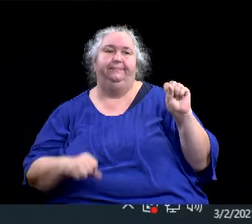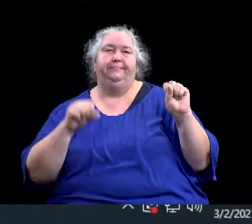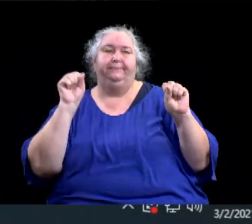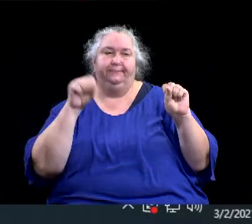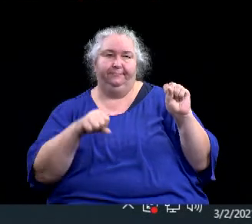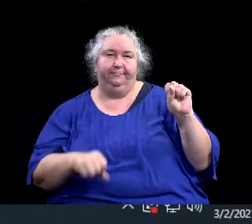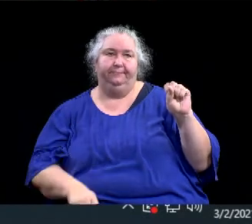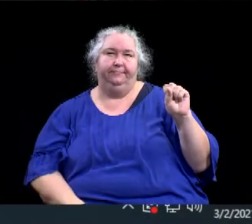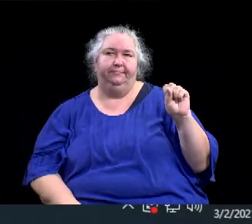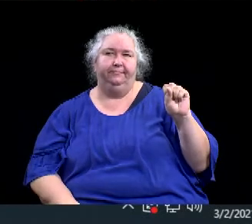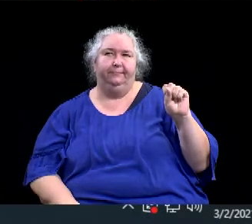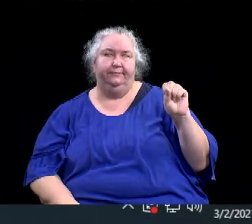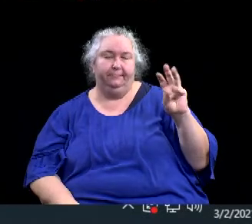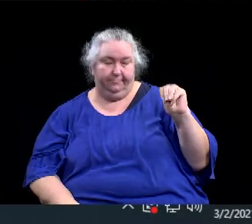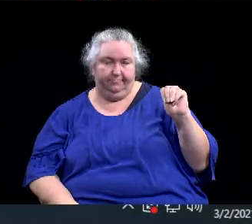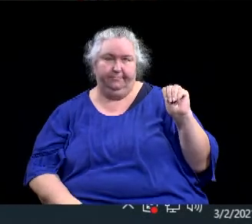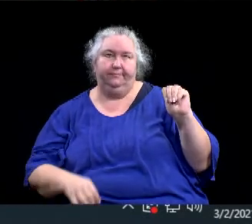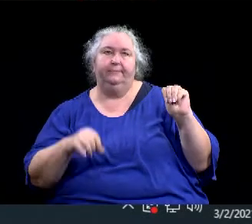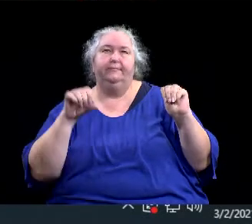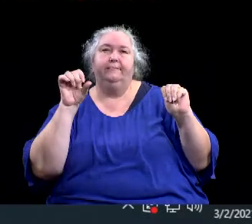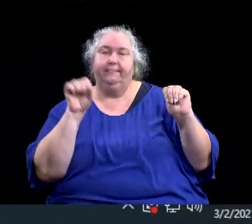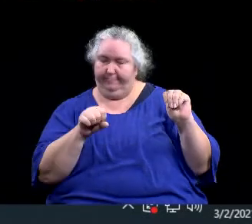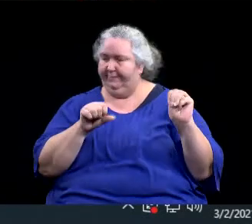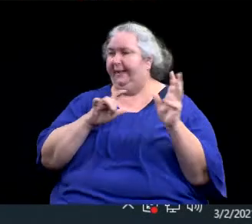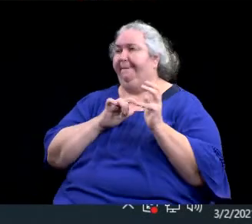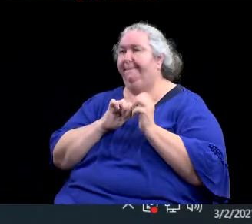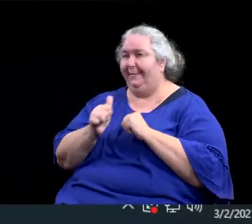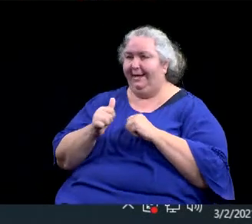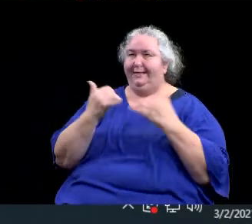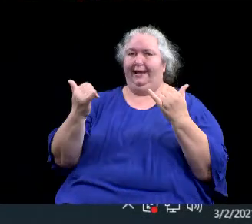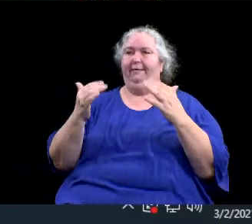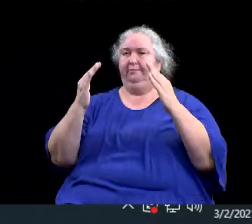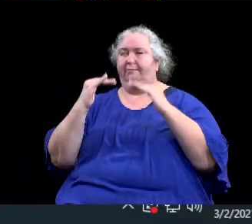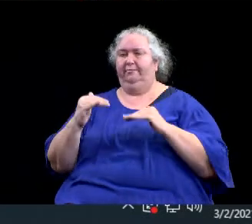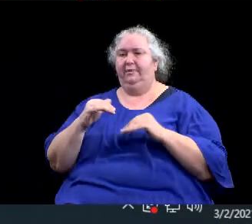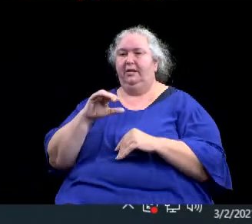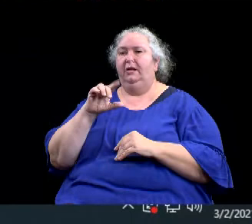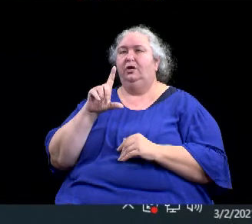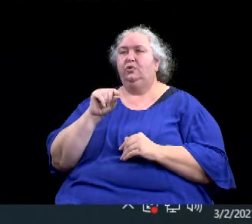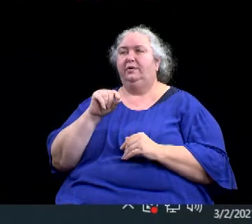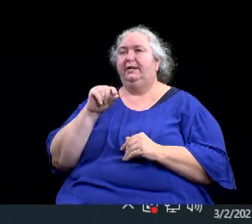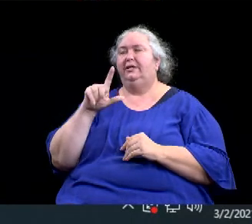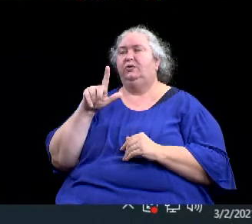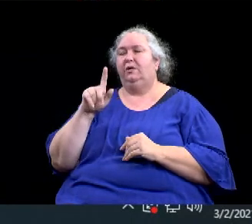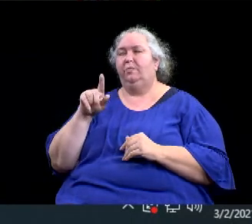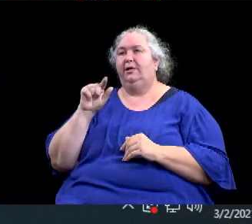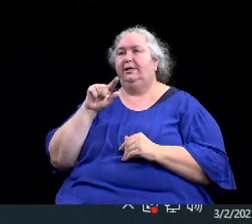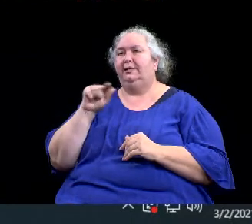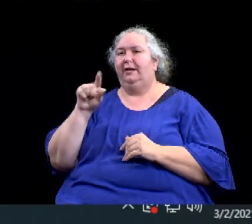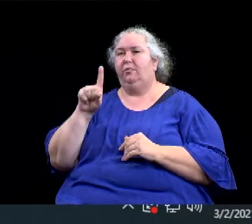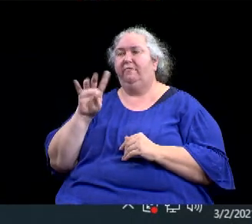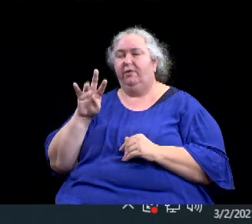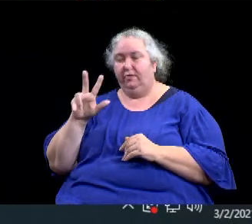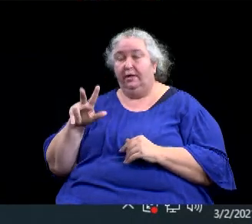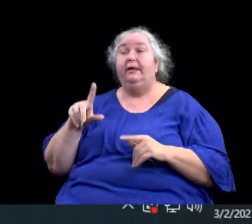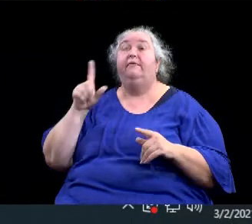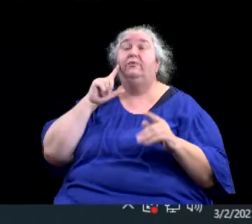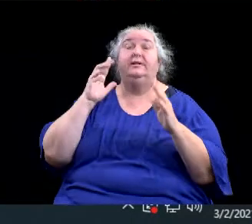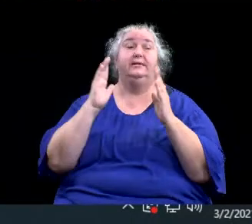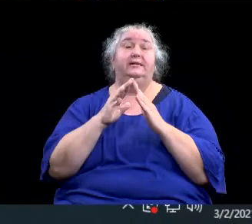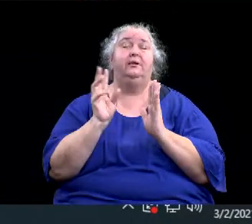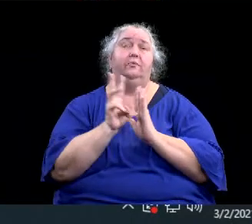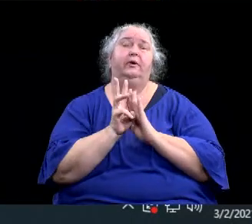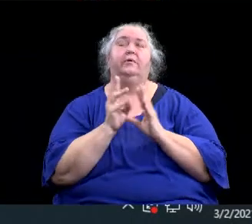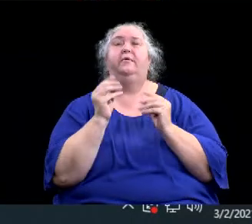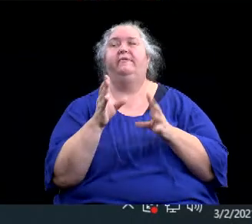motion carries. And now we have ordinance 2021-143. An ordinance of the City of Waco, Texas, providing that the Code of Ordinances of the City of Waco be amended